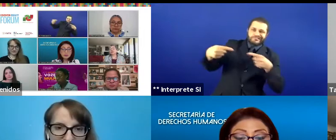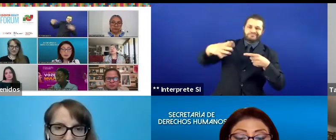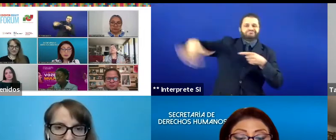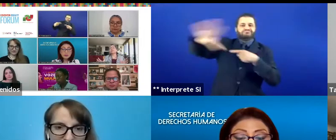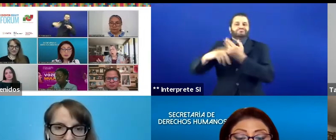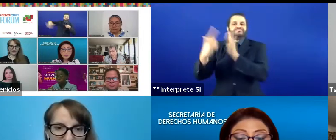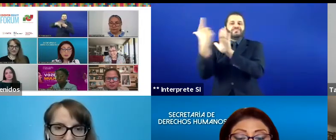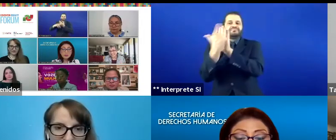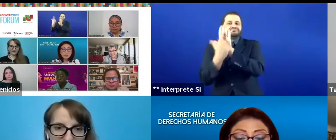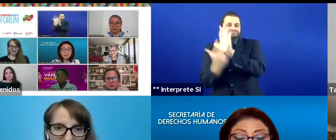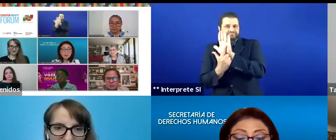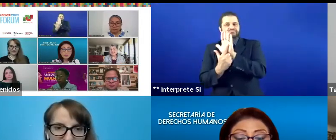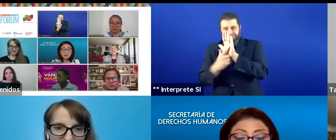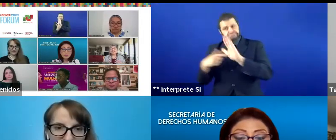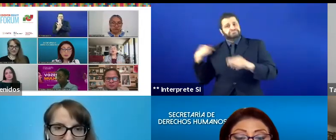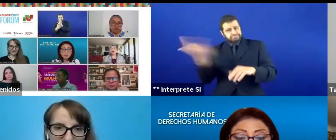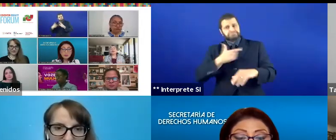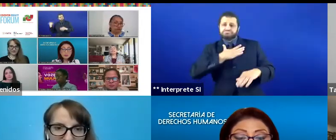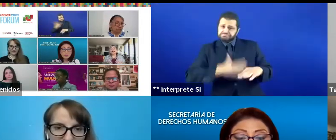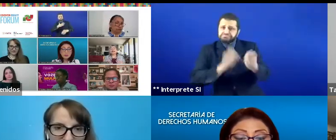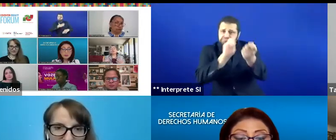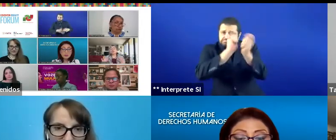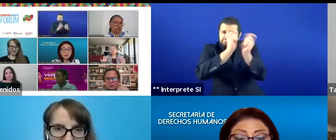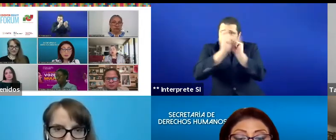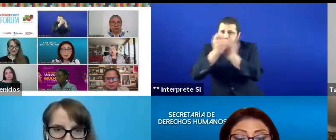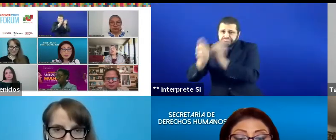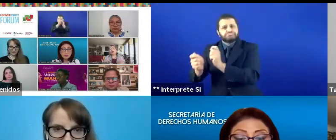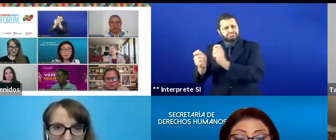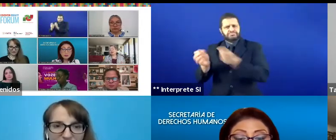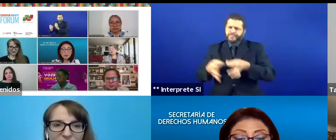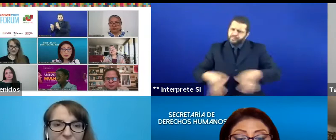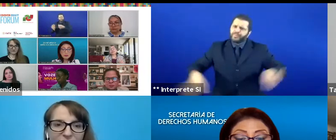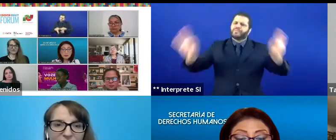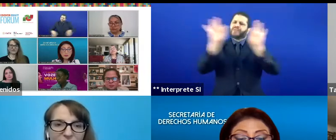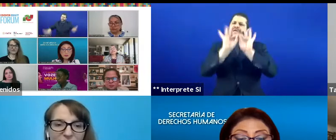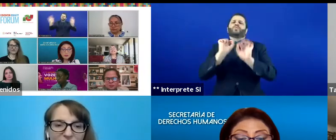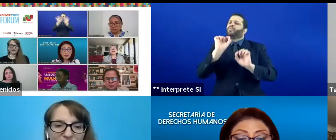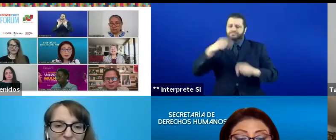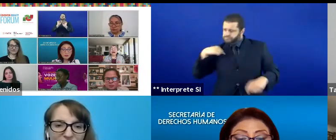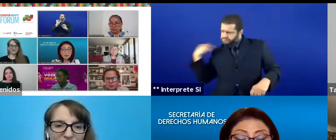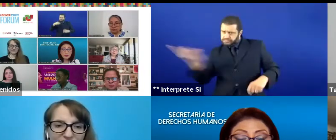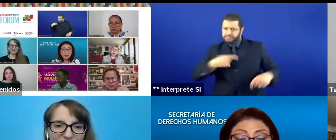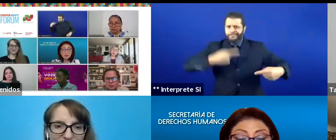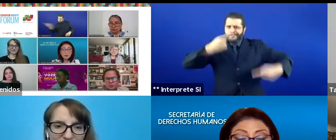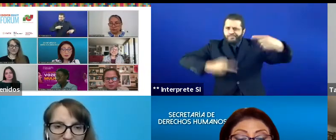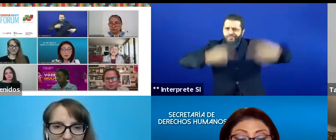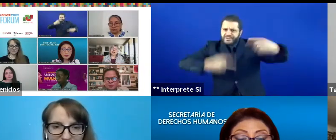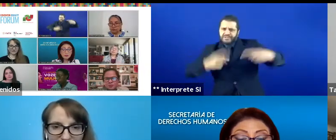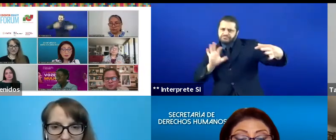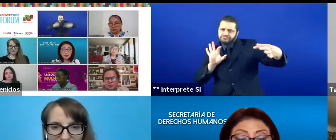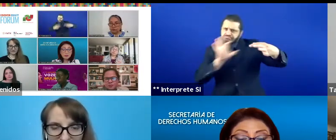discriminatory policies. So the role of feminist movements in upholding